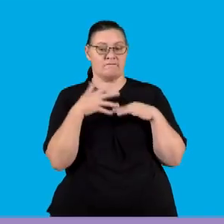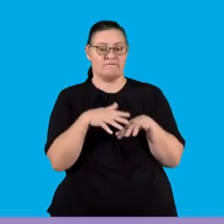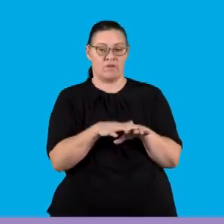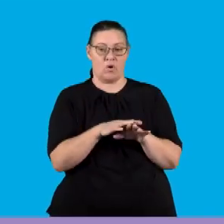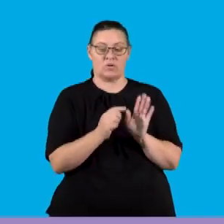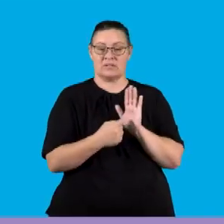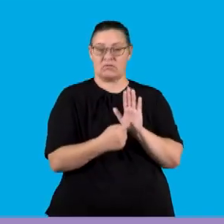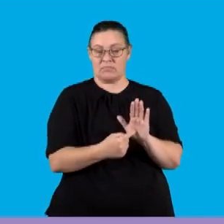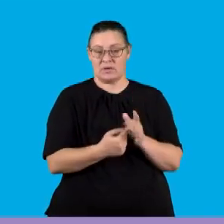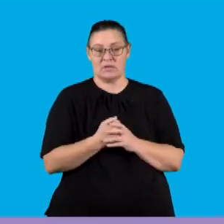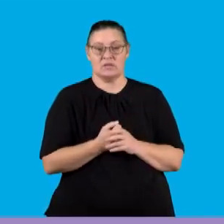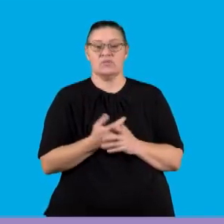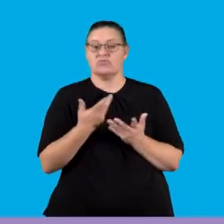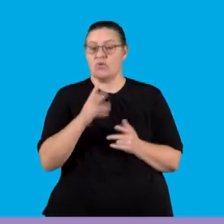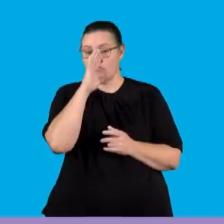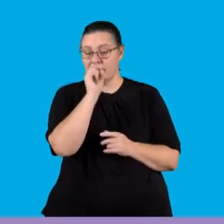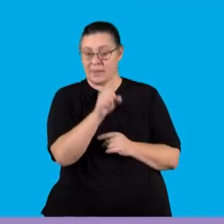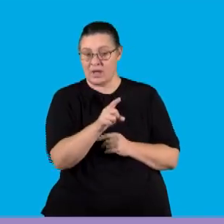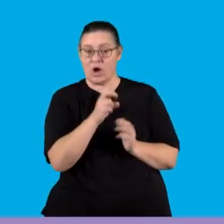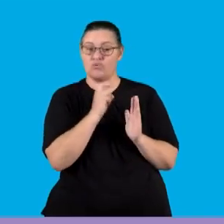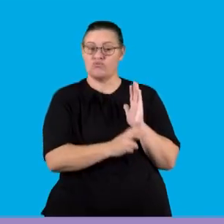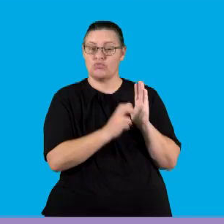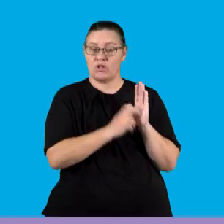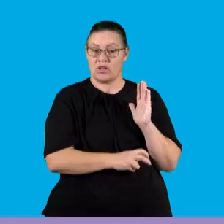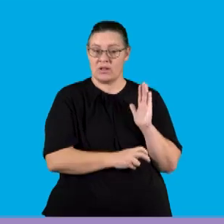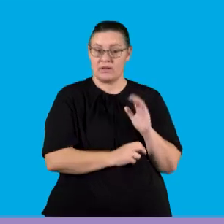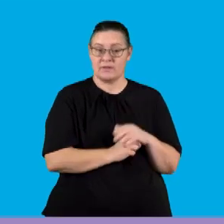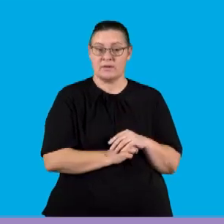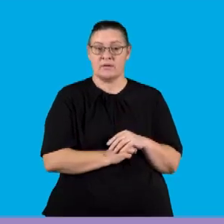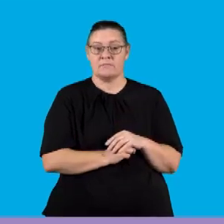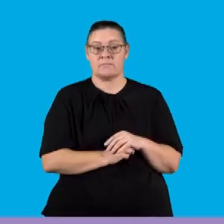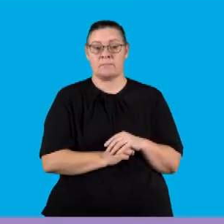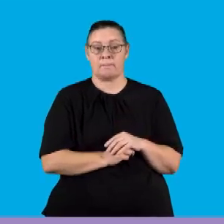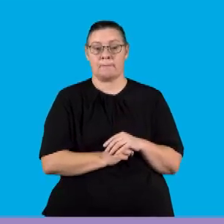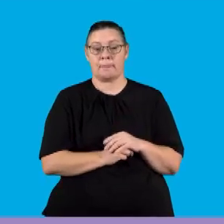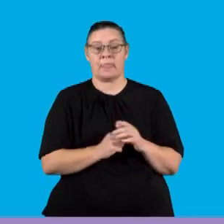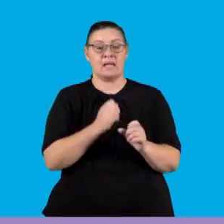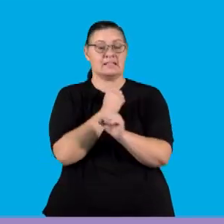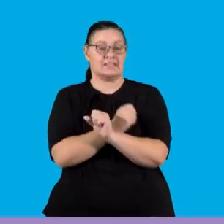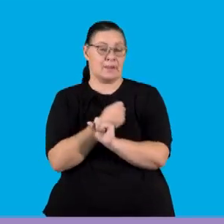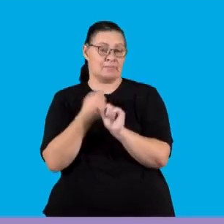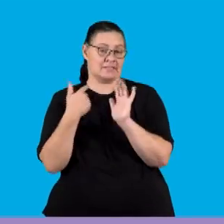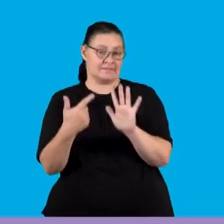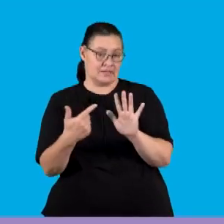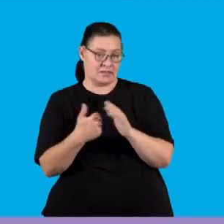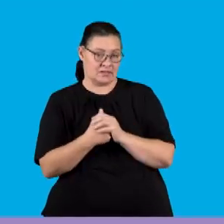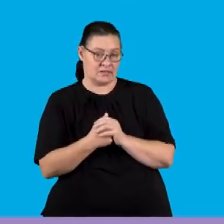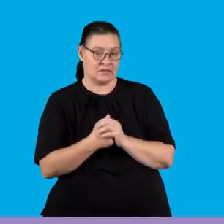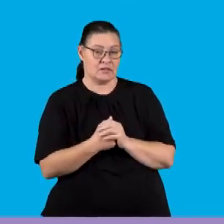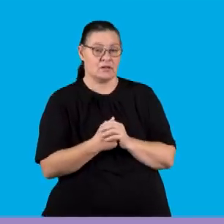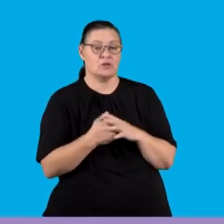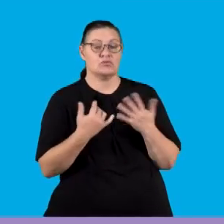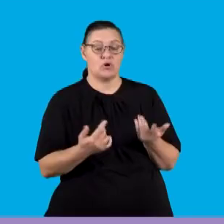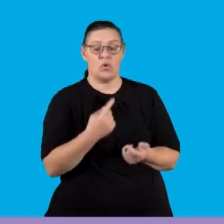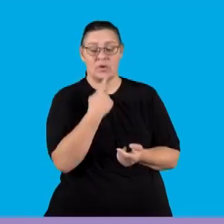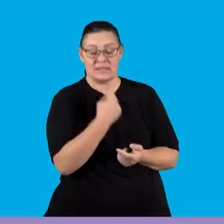flow diagram. So now remember, the rule was to multiply by 7.